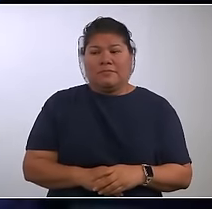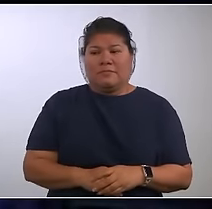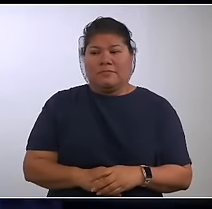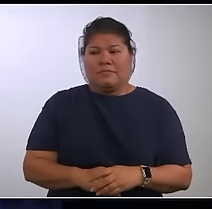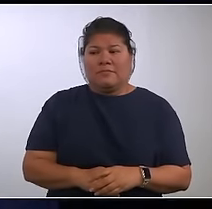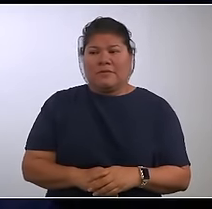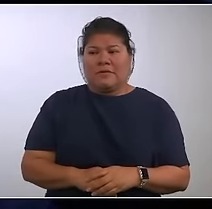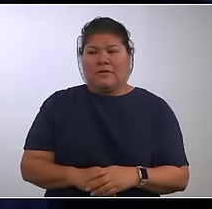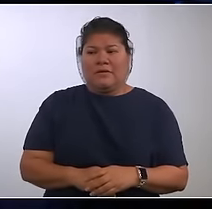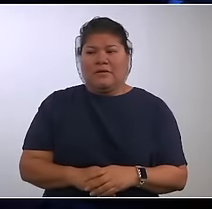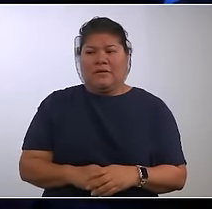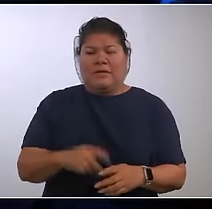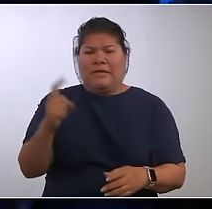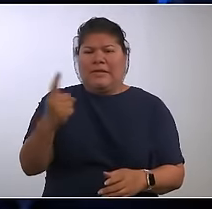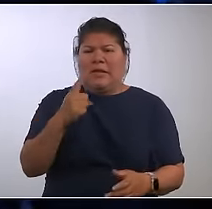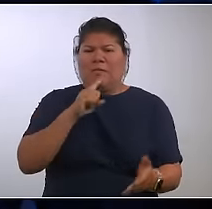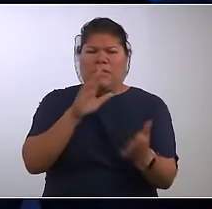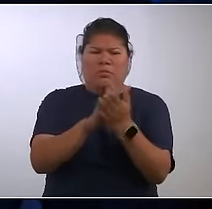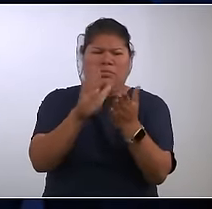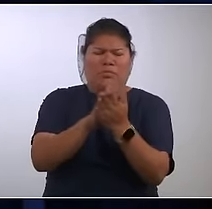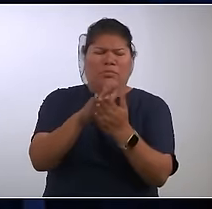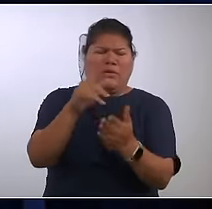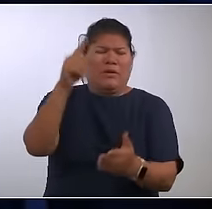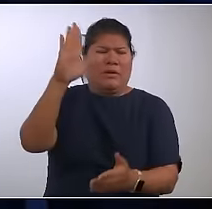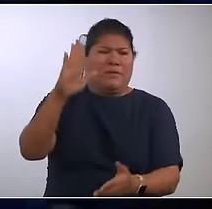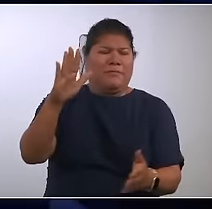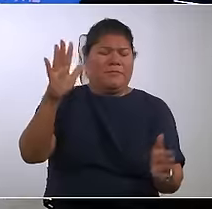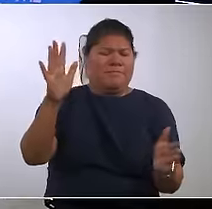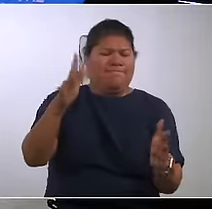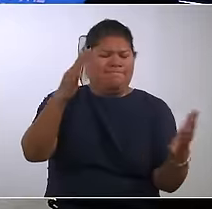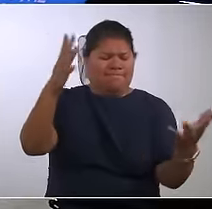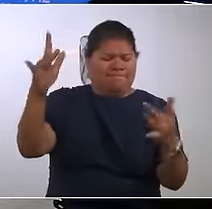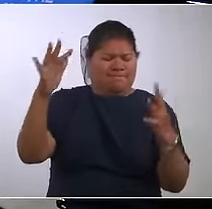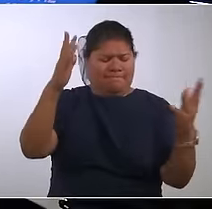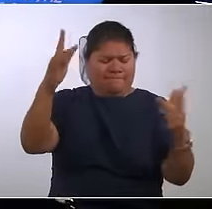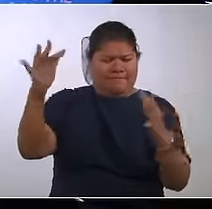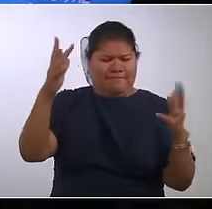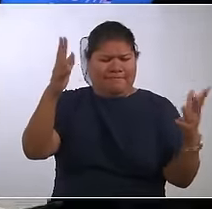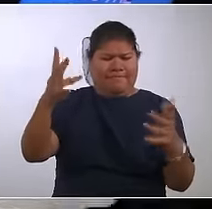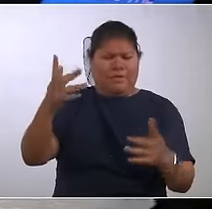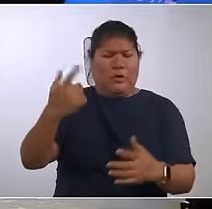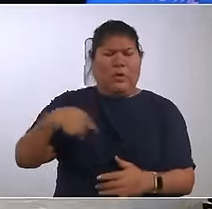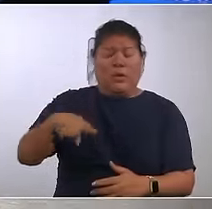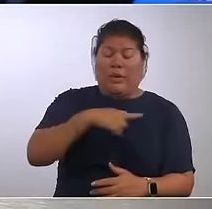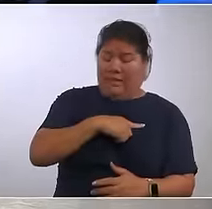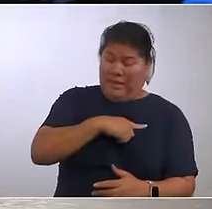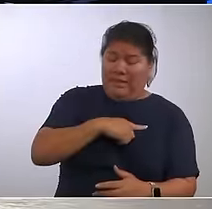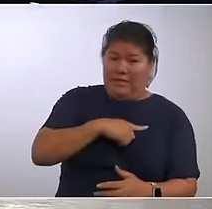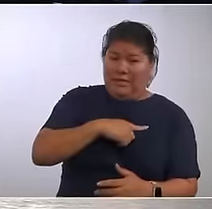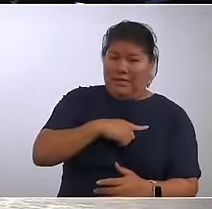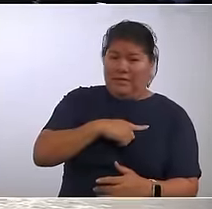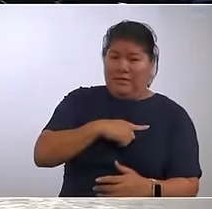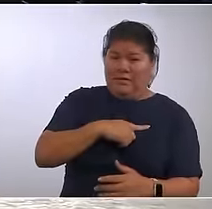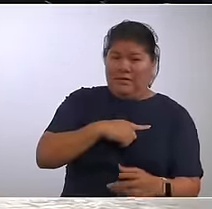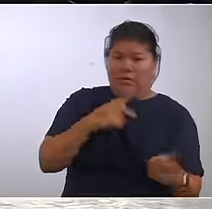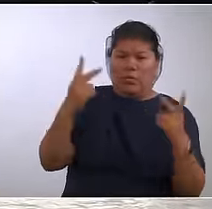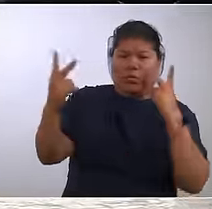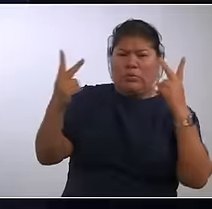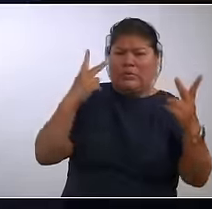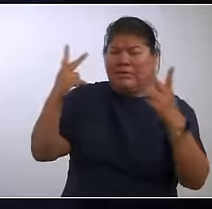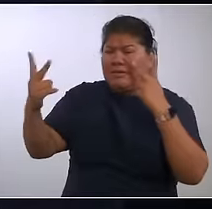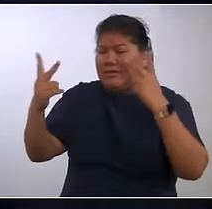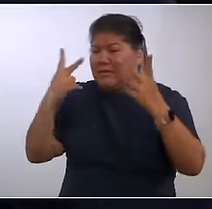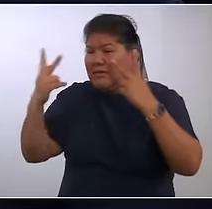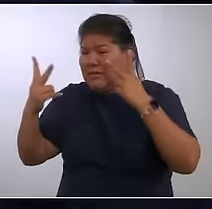O alguien necesita dar gloria a Dios. Somebody needs to give glory to God. Nosotros, we, estamos viendo,